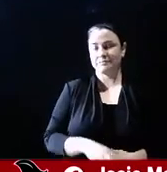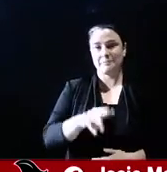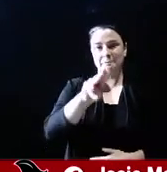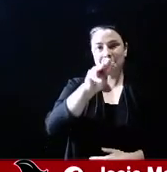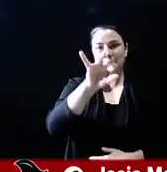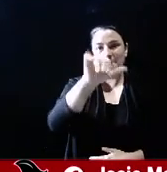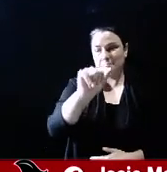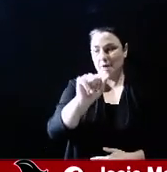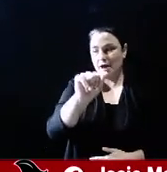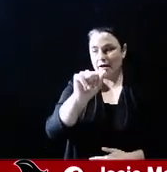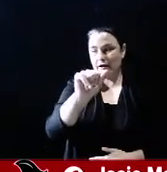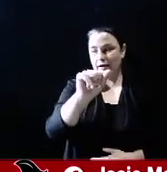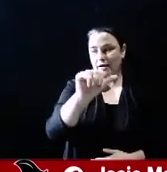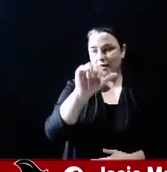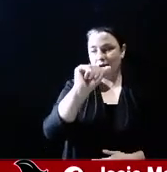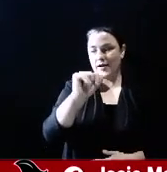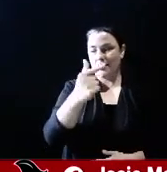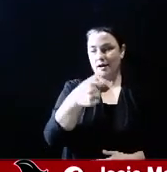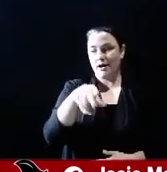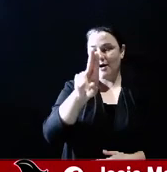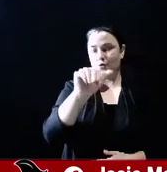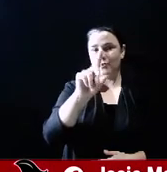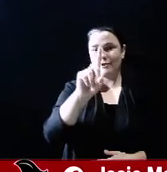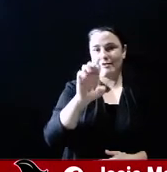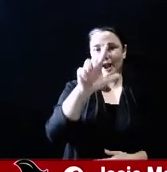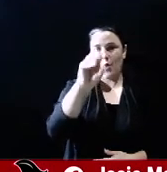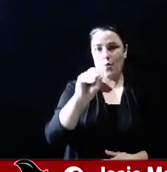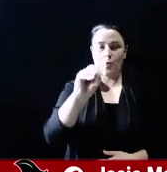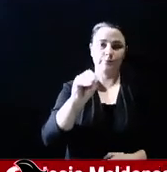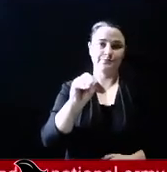Maya Nicole Agudelo.